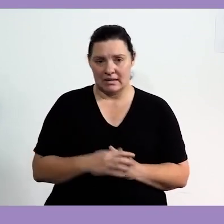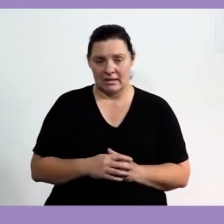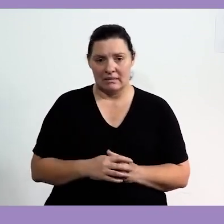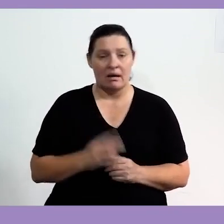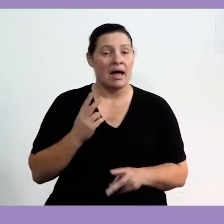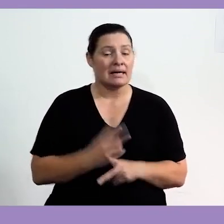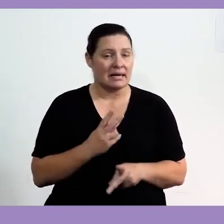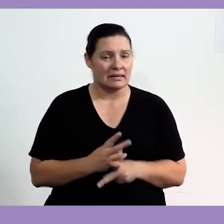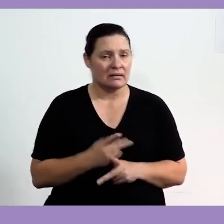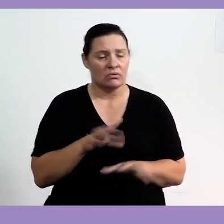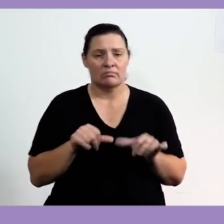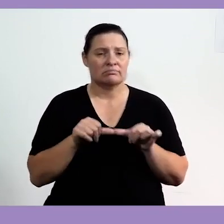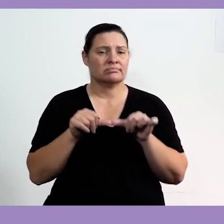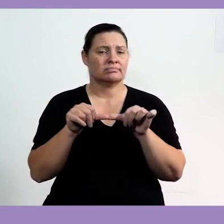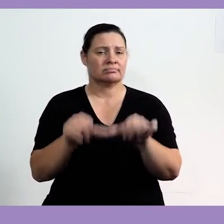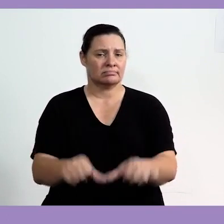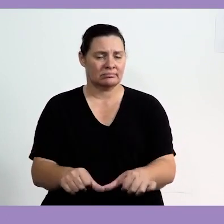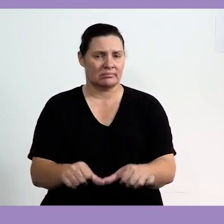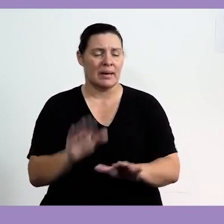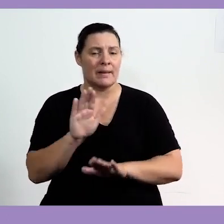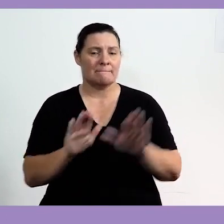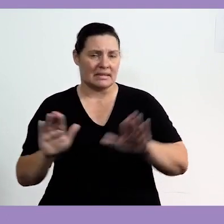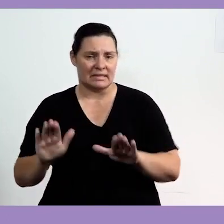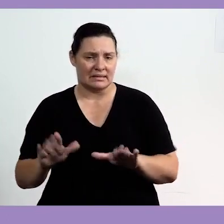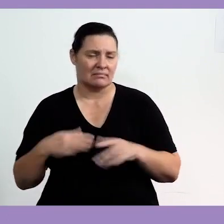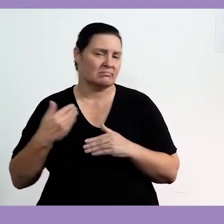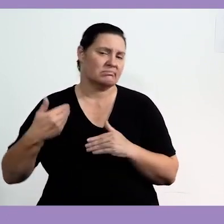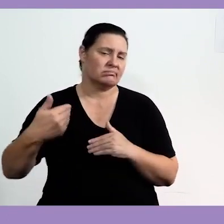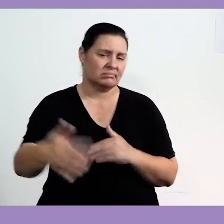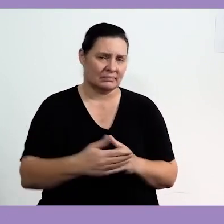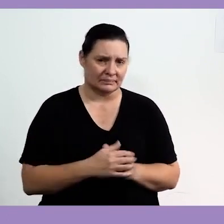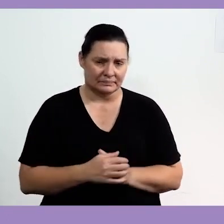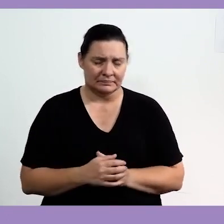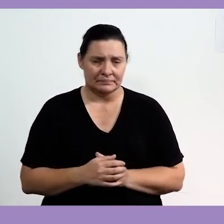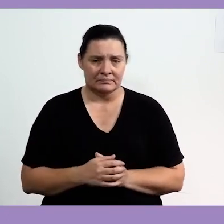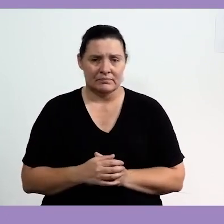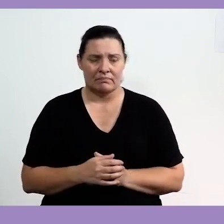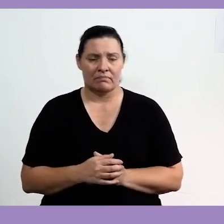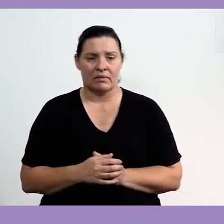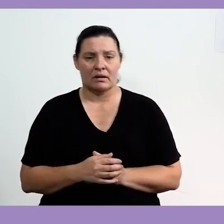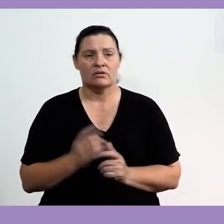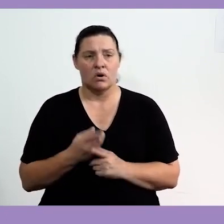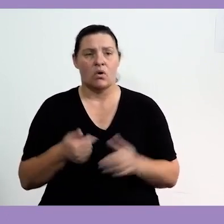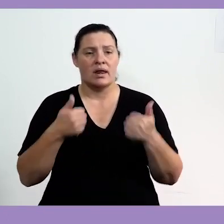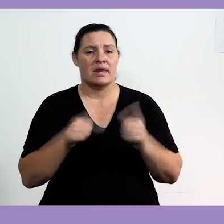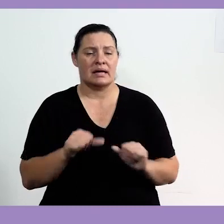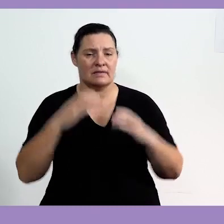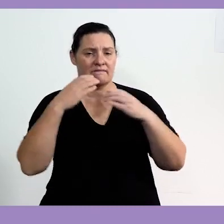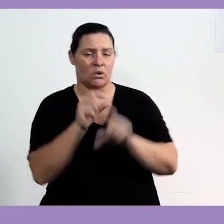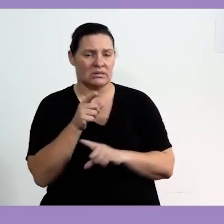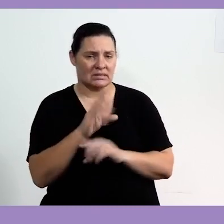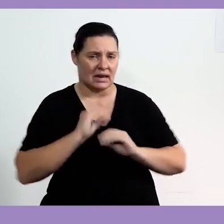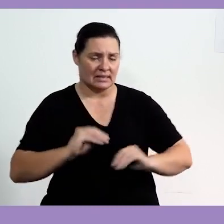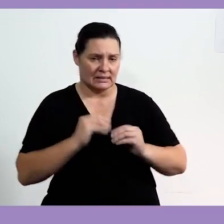21. And again, you can continue that pattern indefinitely. Let's continue to the